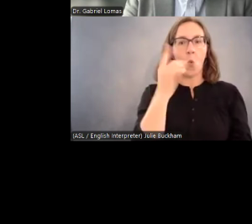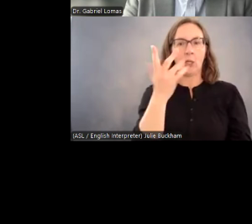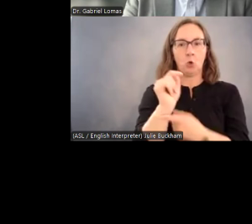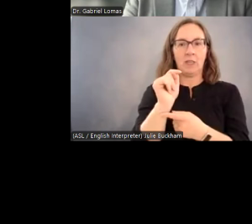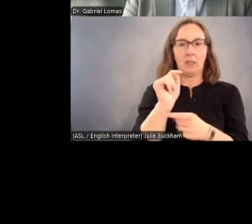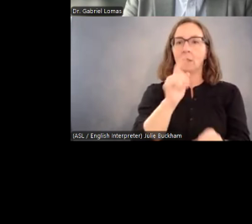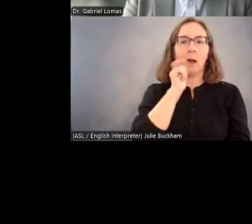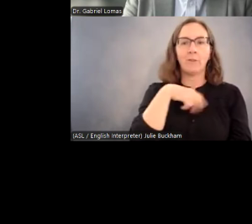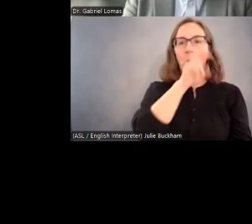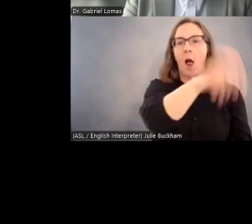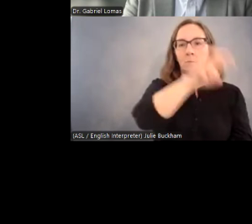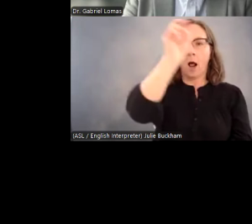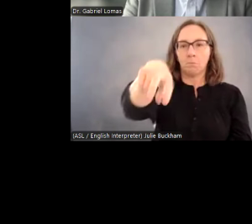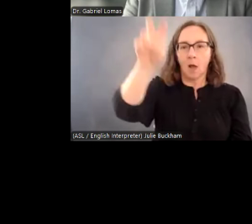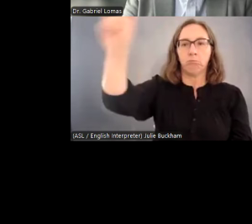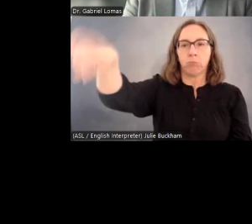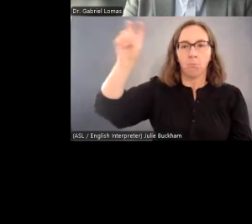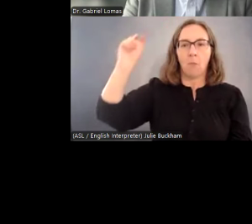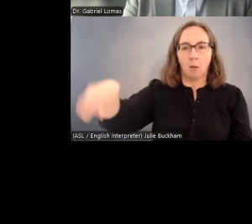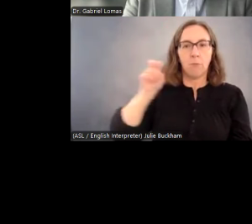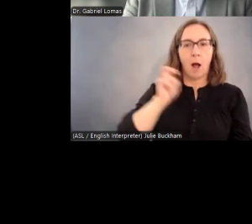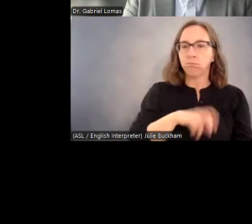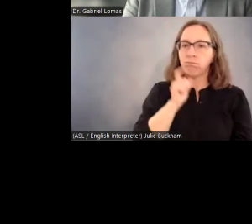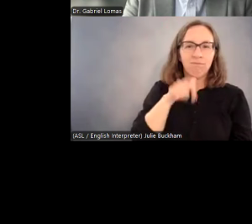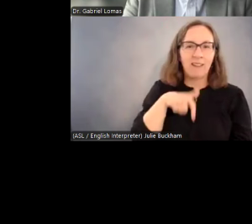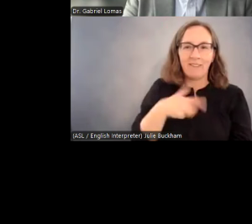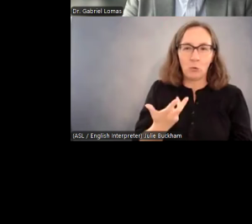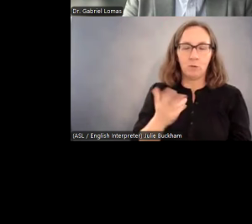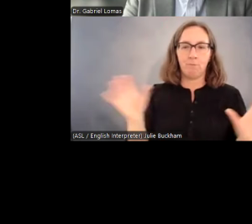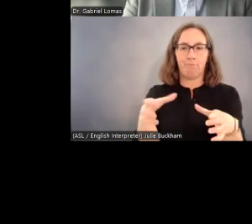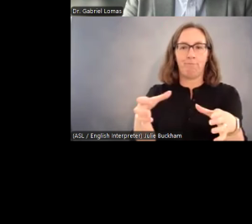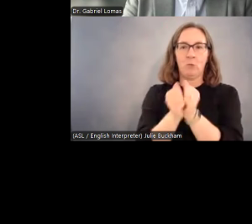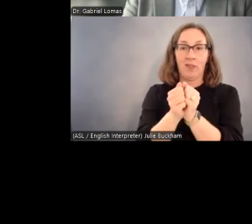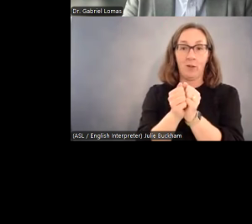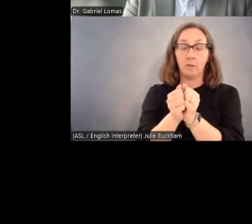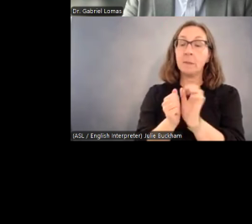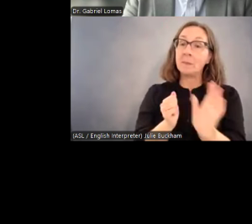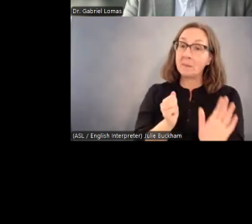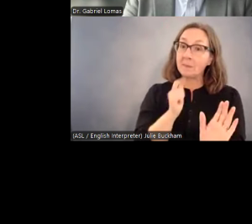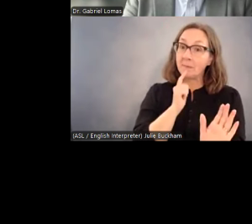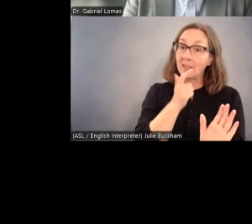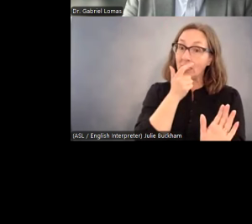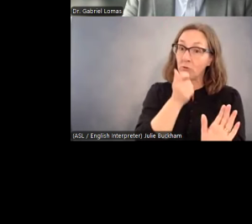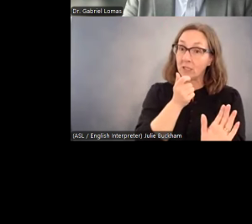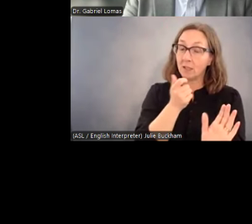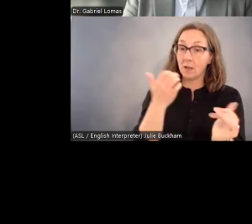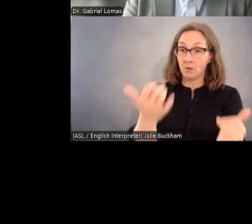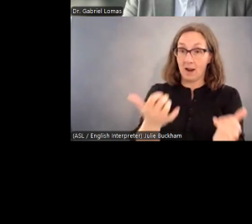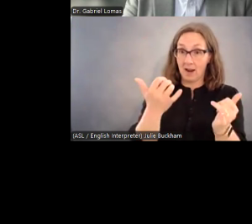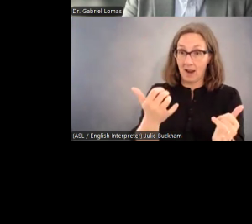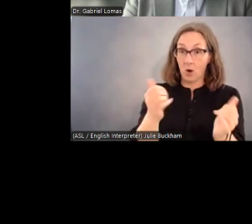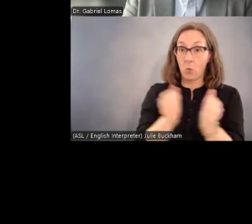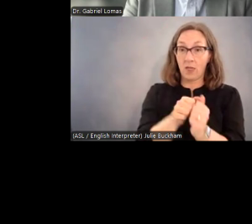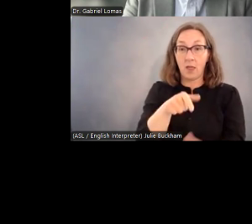not have to go travel to a large geographical area. Interesting, right now, with the 40 to